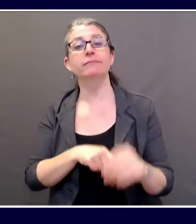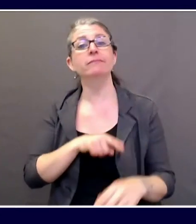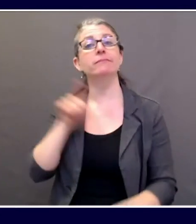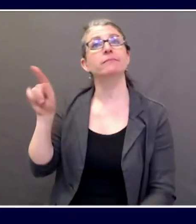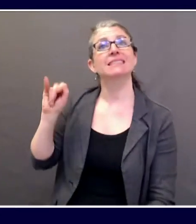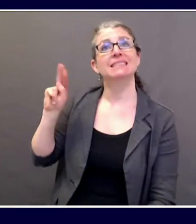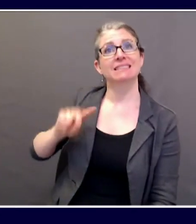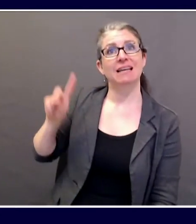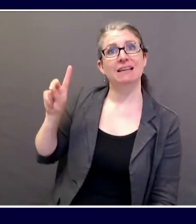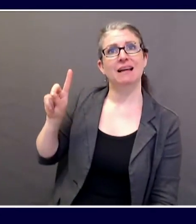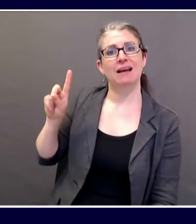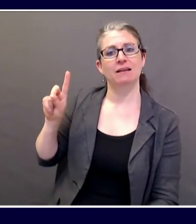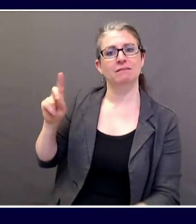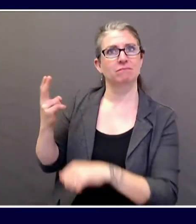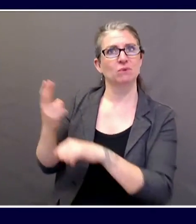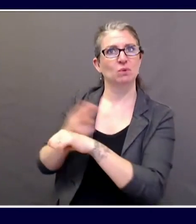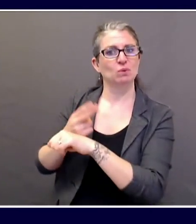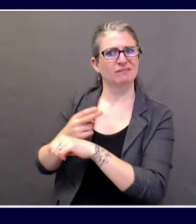than other states.